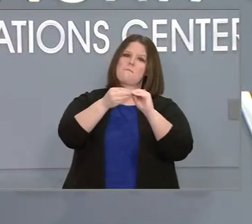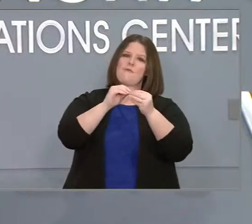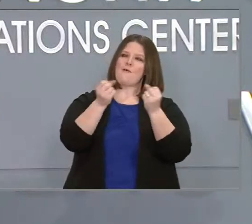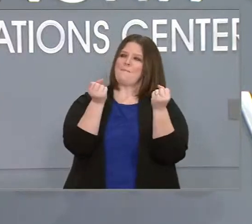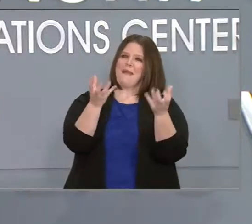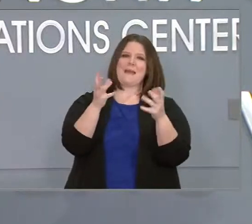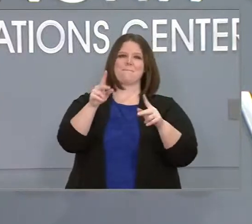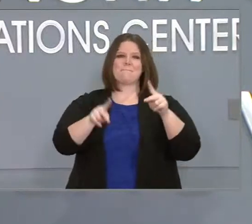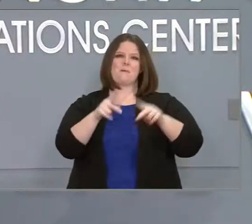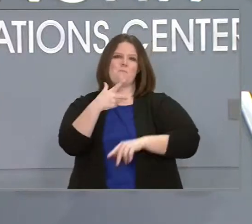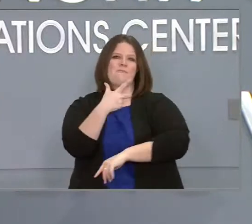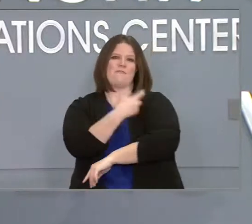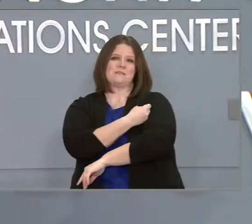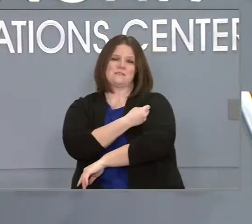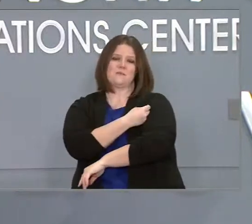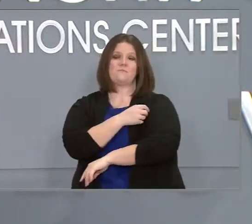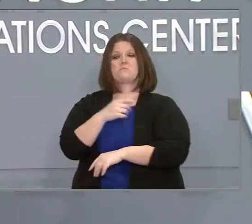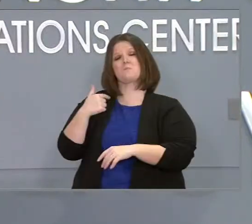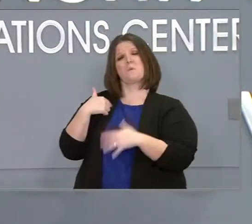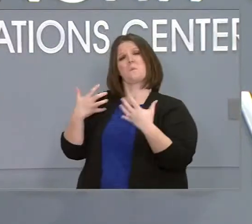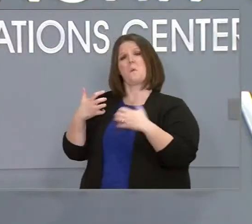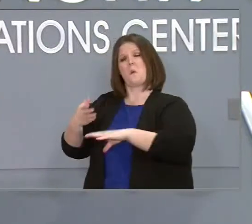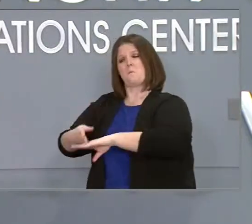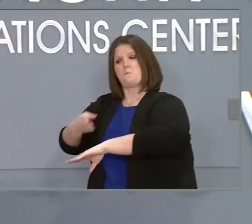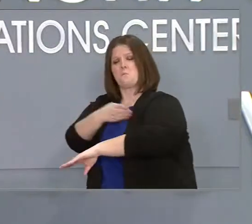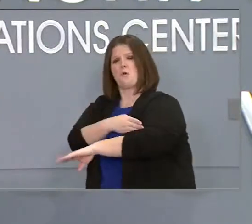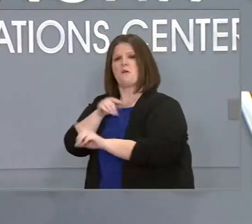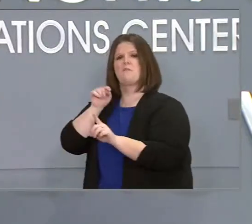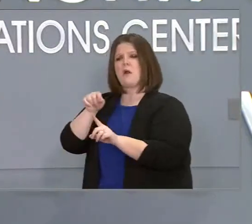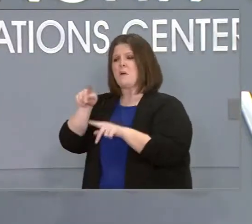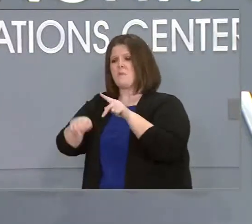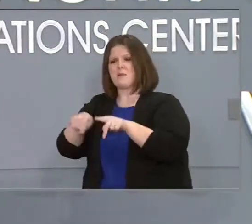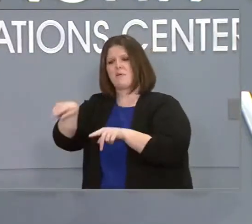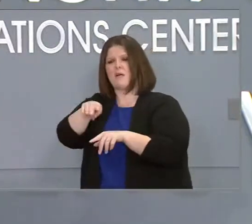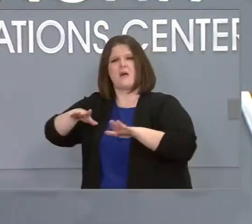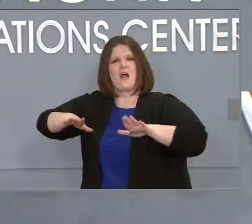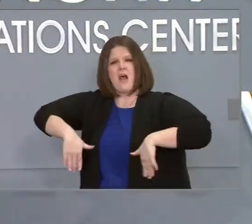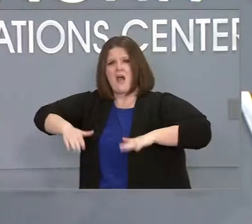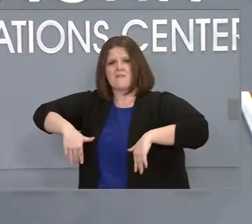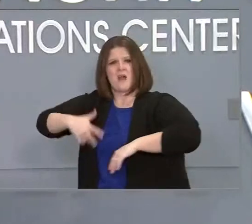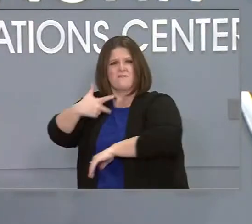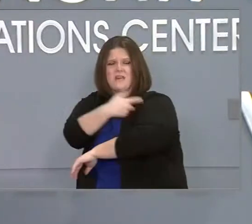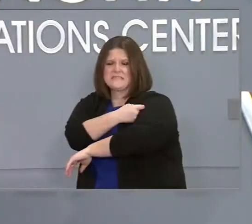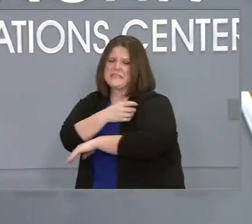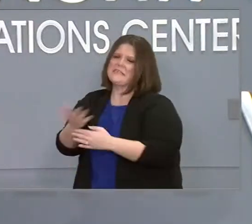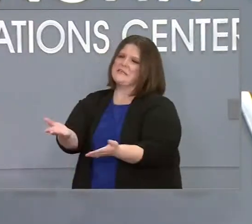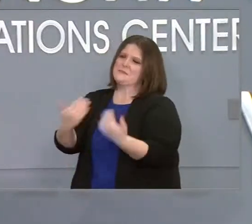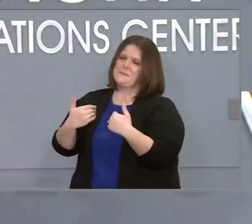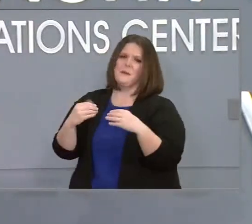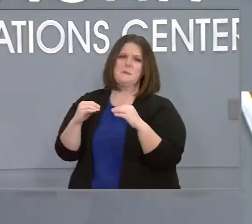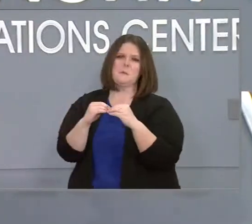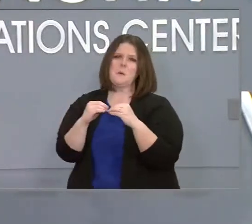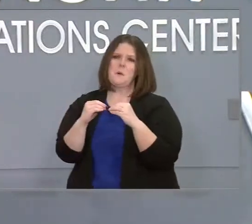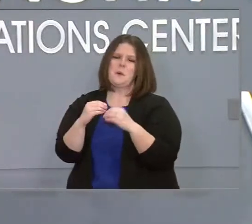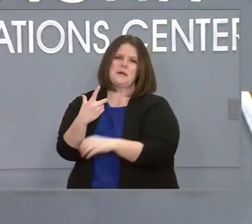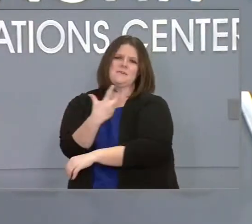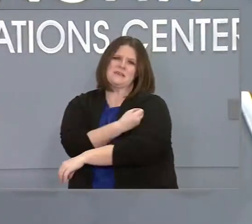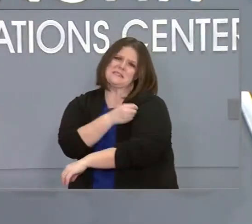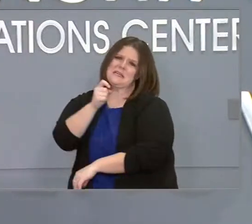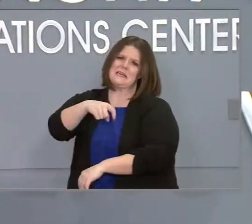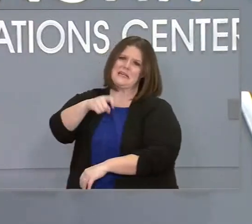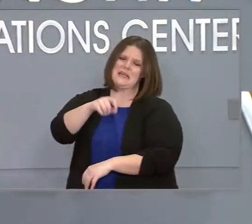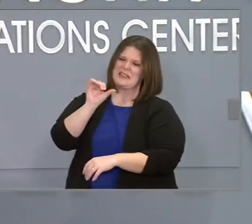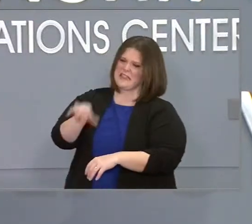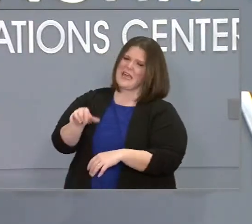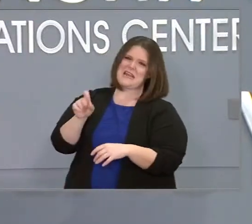Where I want us to do better is to get the people who haven't been vaccinated to decide to do it.